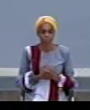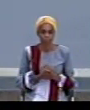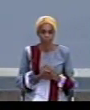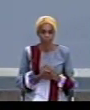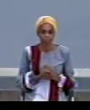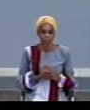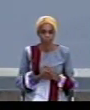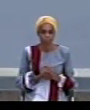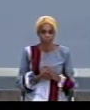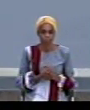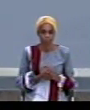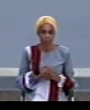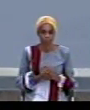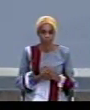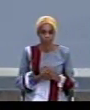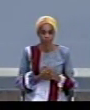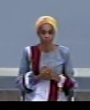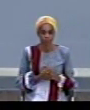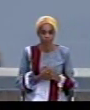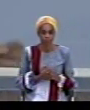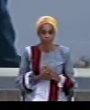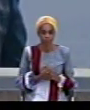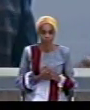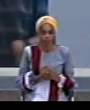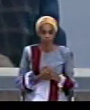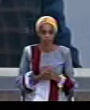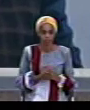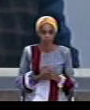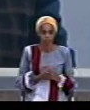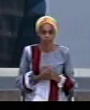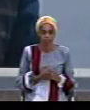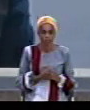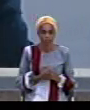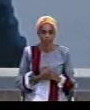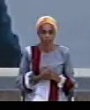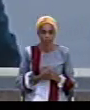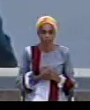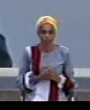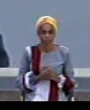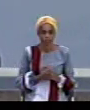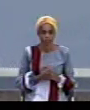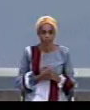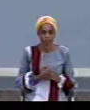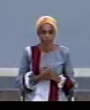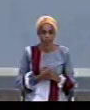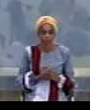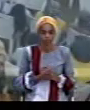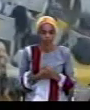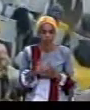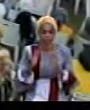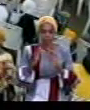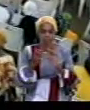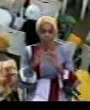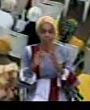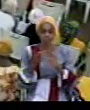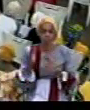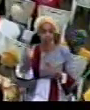us striking testimonies, please. Online testifiers, we're waiting for